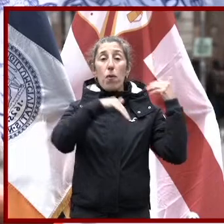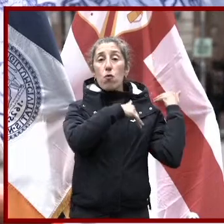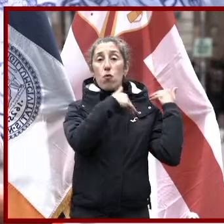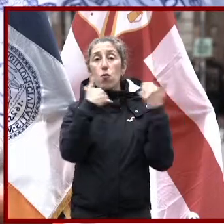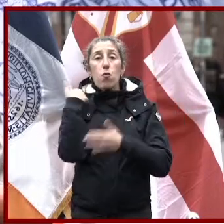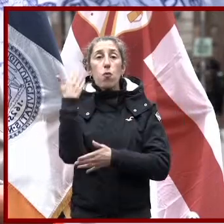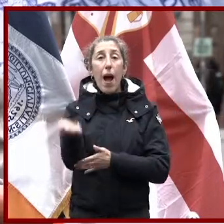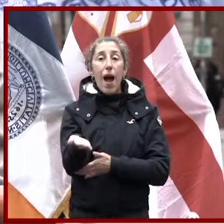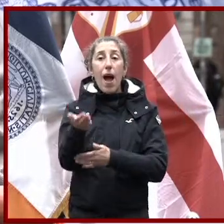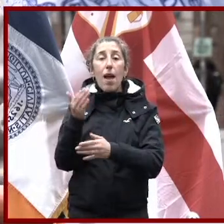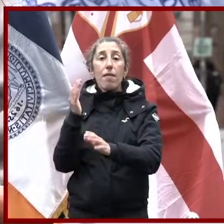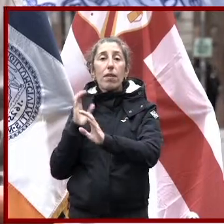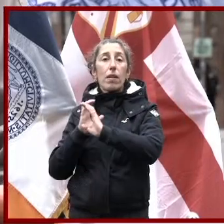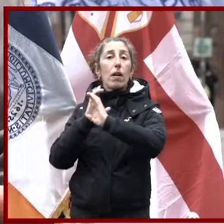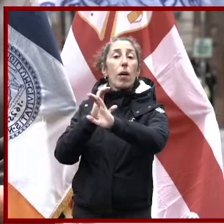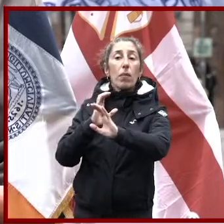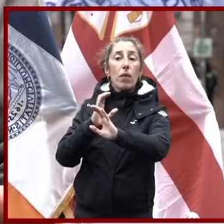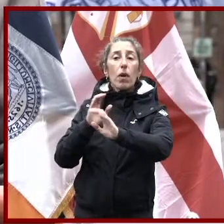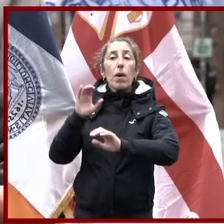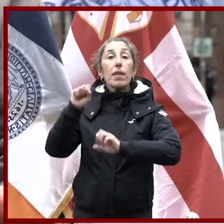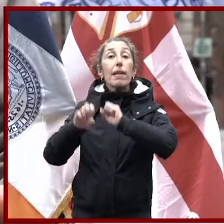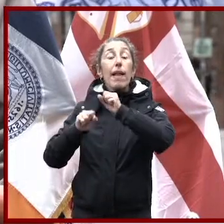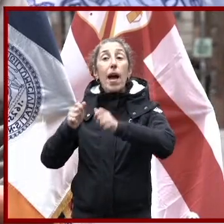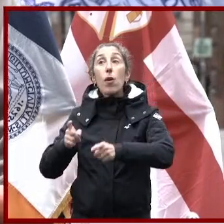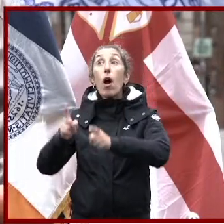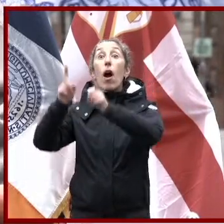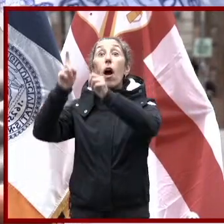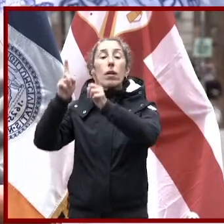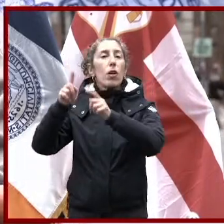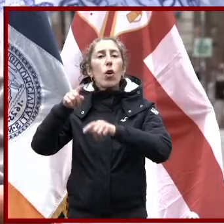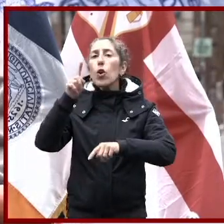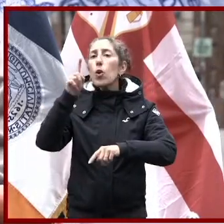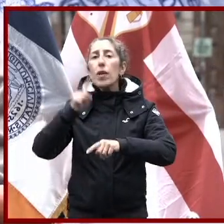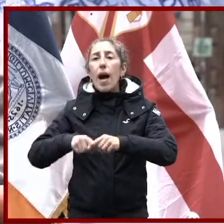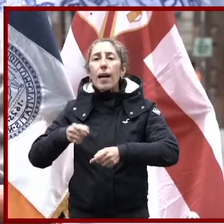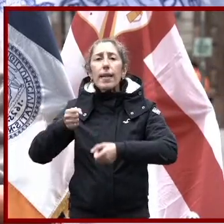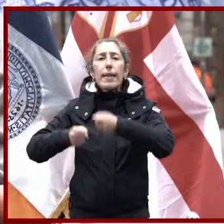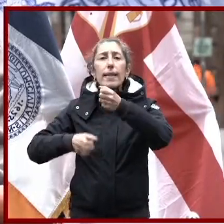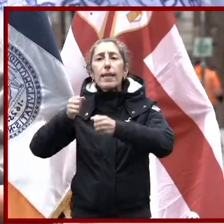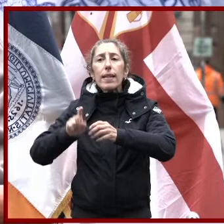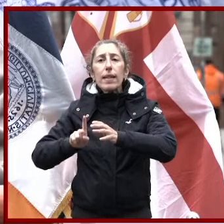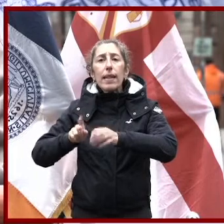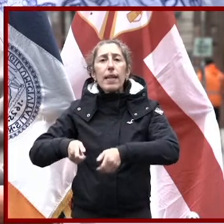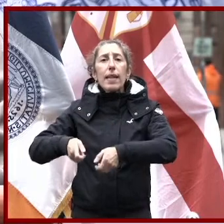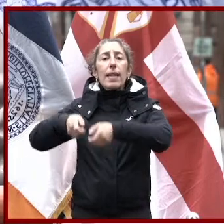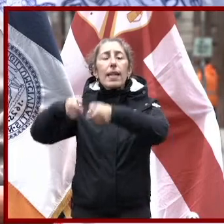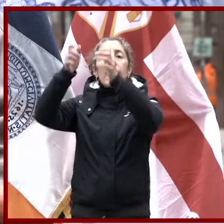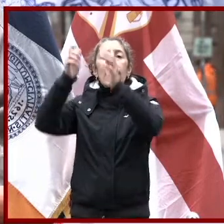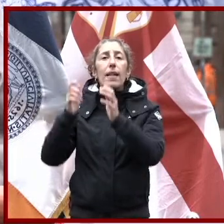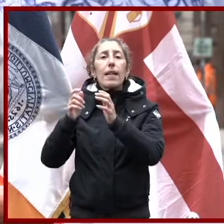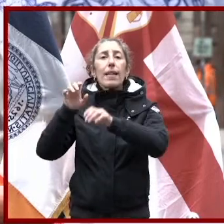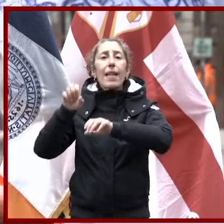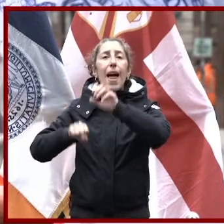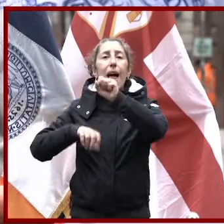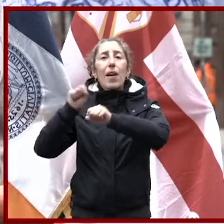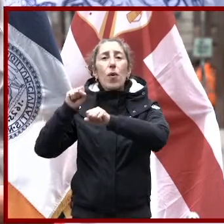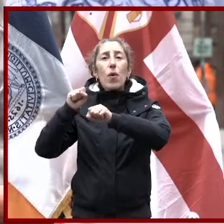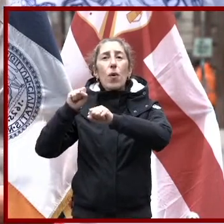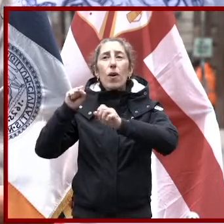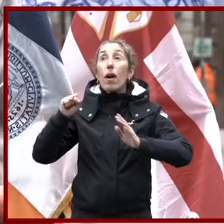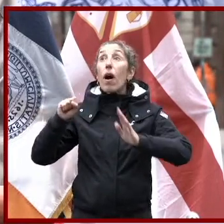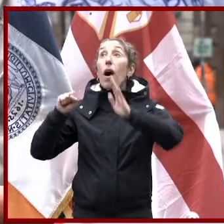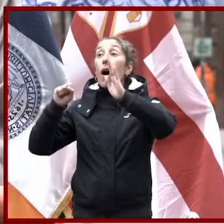had to jump or they perished in the fire. And that had to be a devastating decision for them to have to